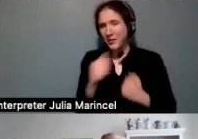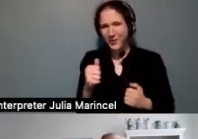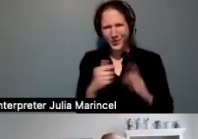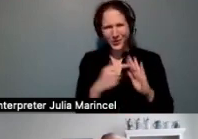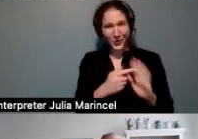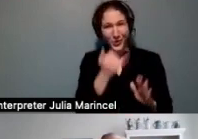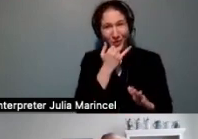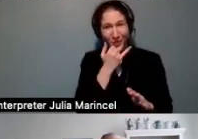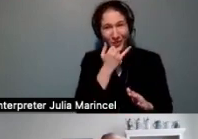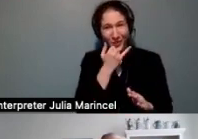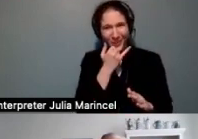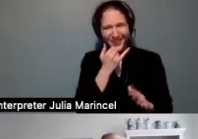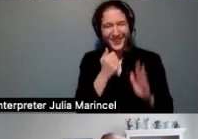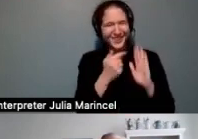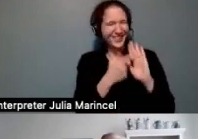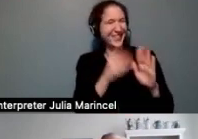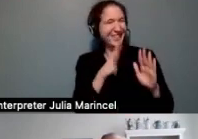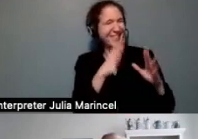You're showing your script, sweetie.